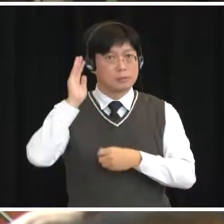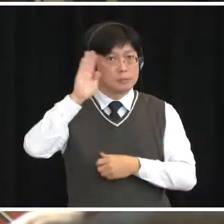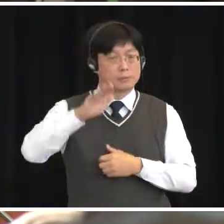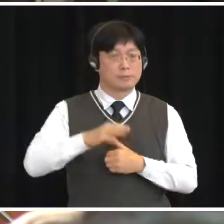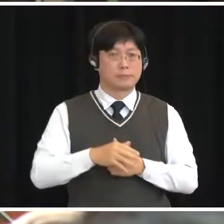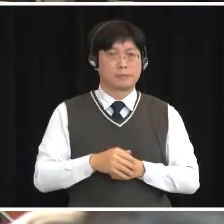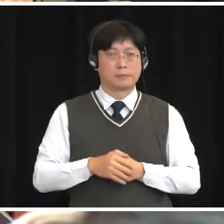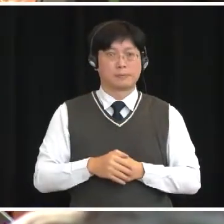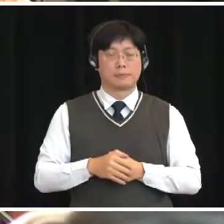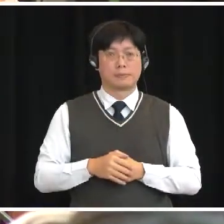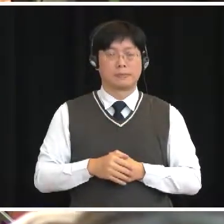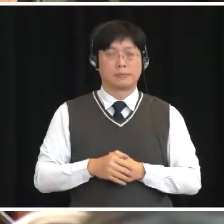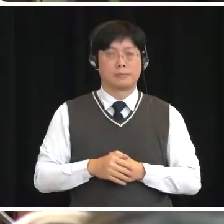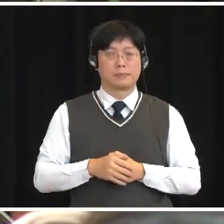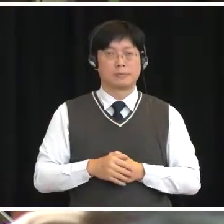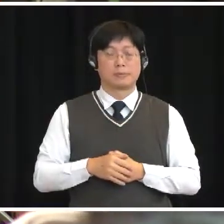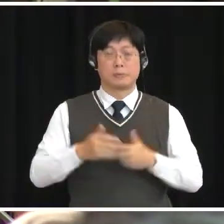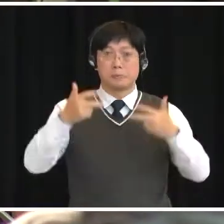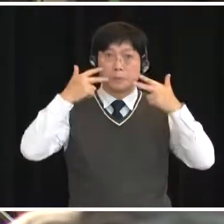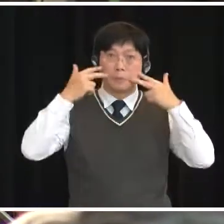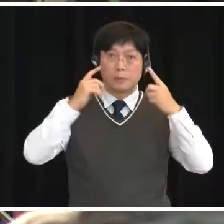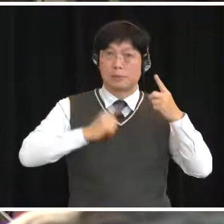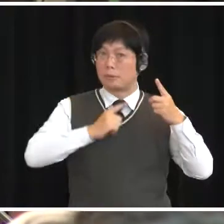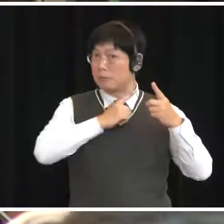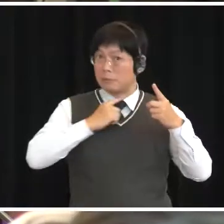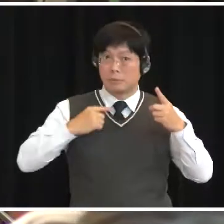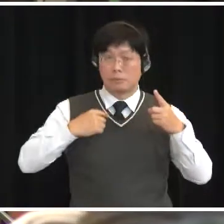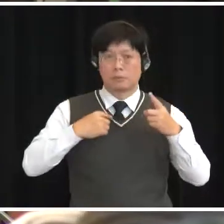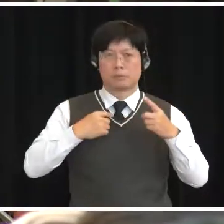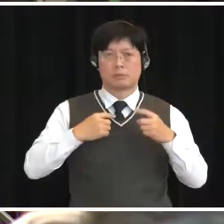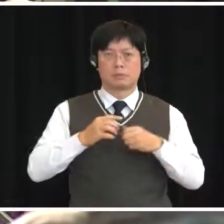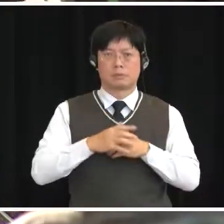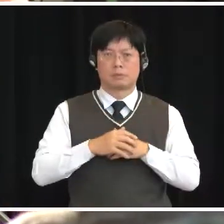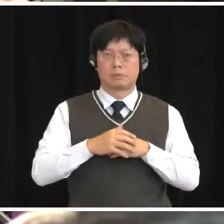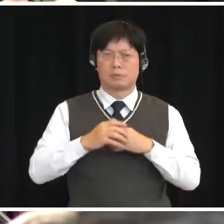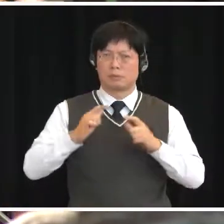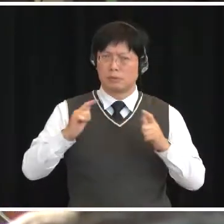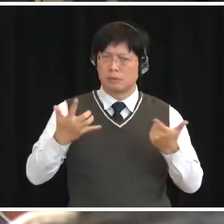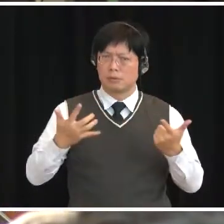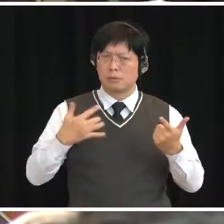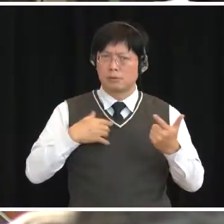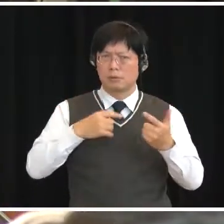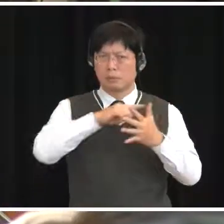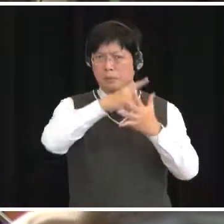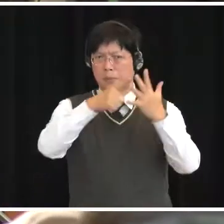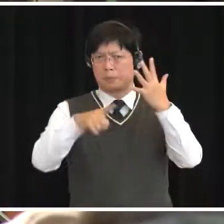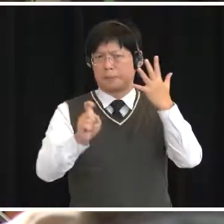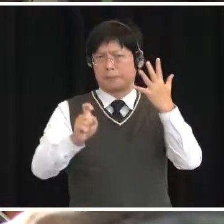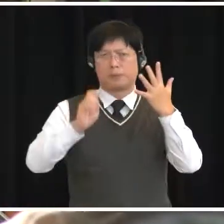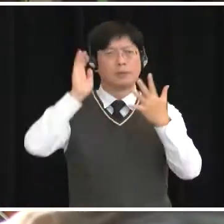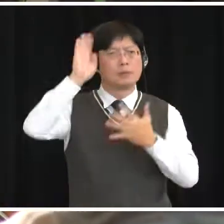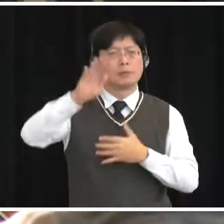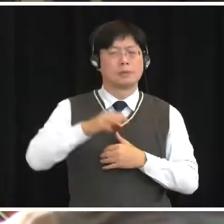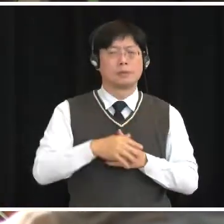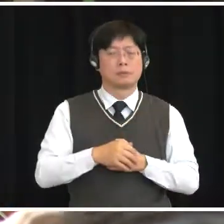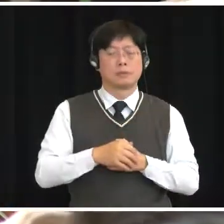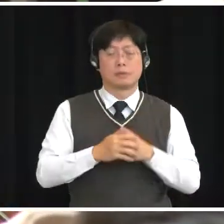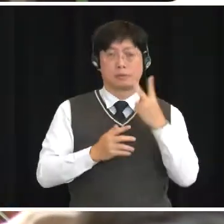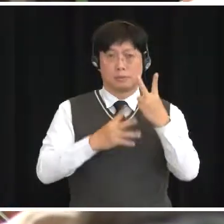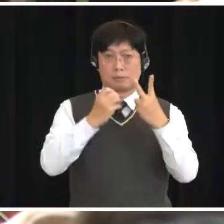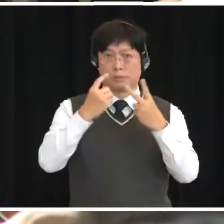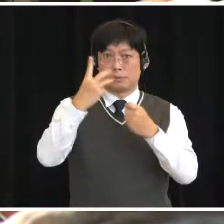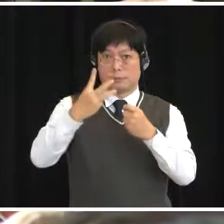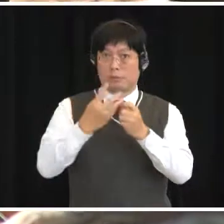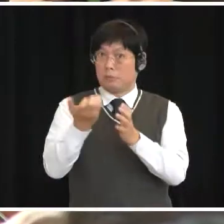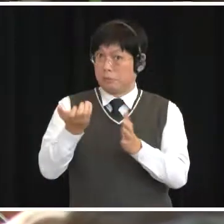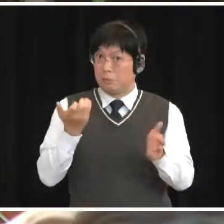2013. It's because after 2013, the suicide rate among